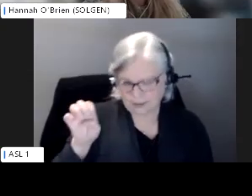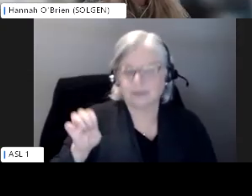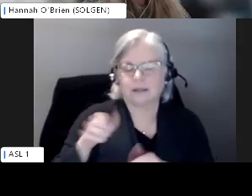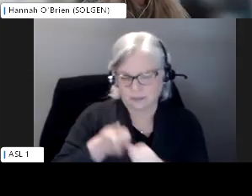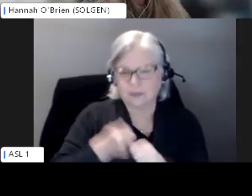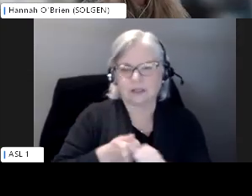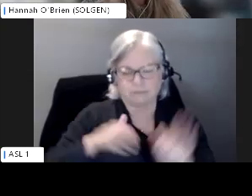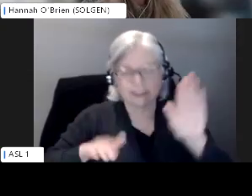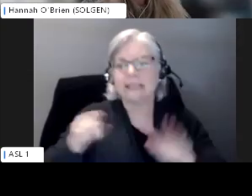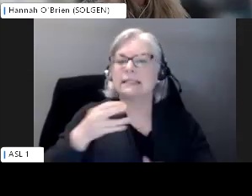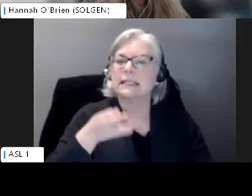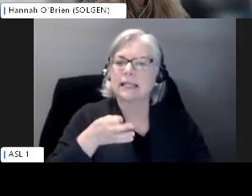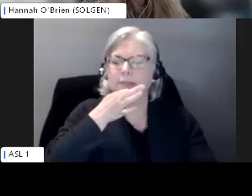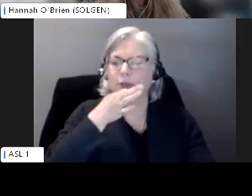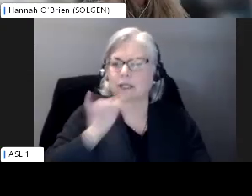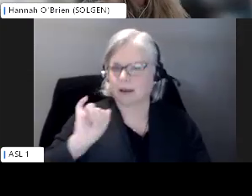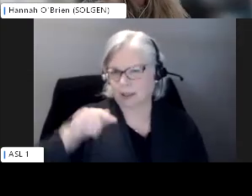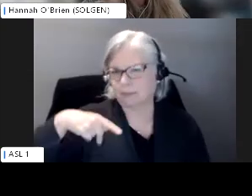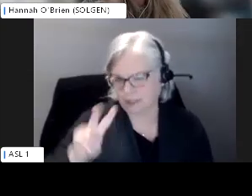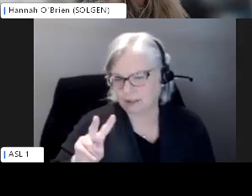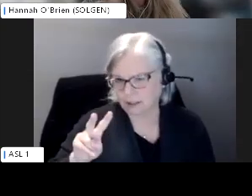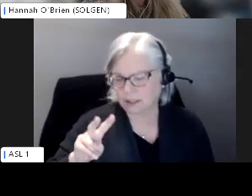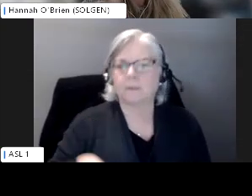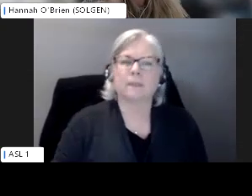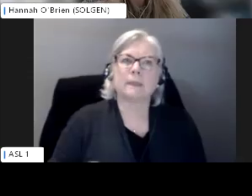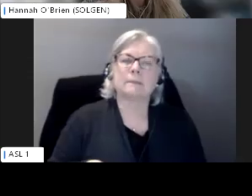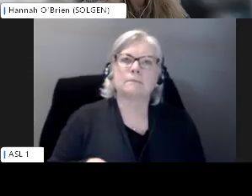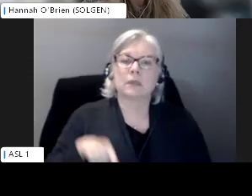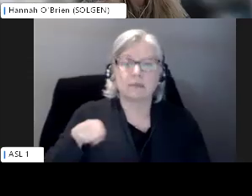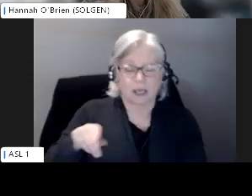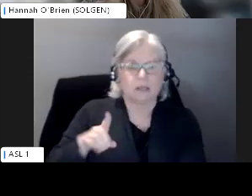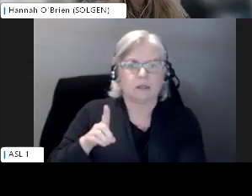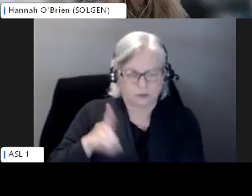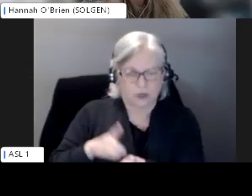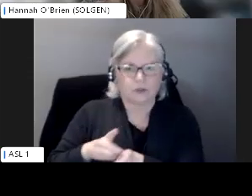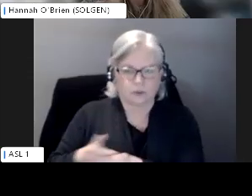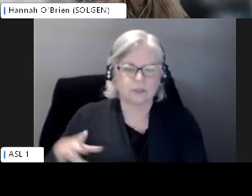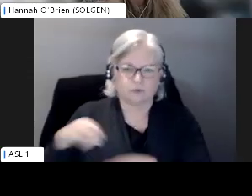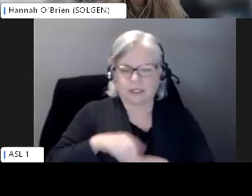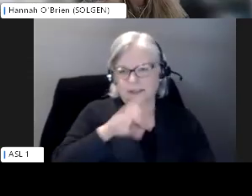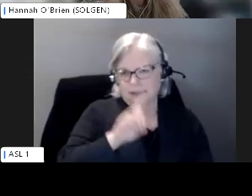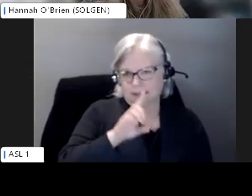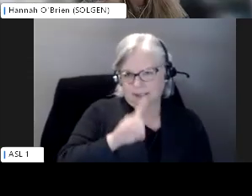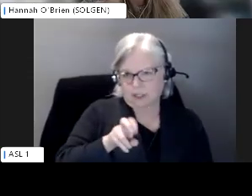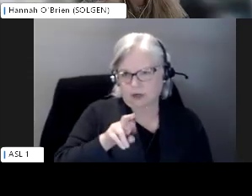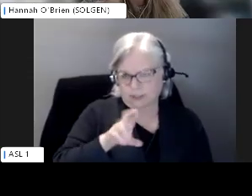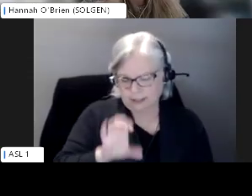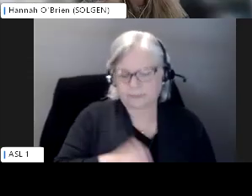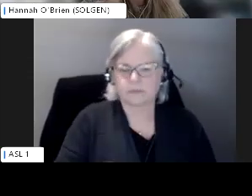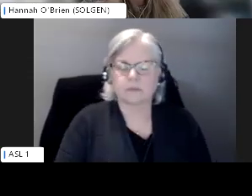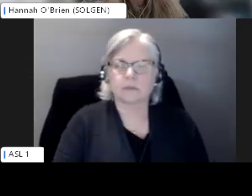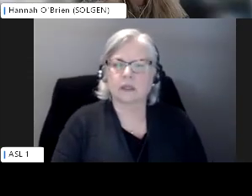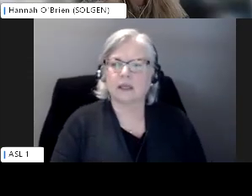in IPV, and he was one of the longest standing members of the DVDRC. He